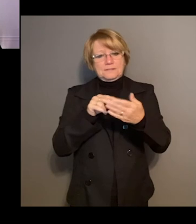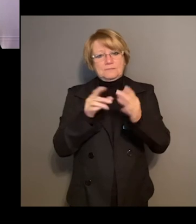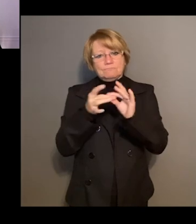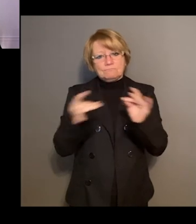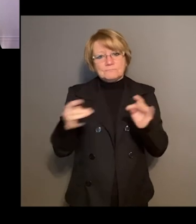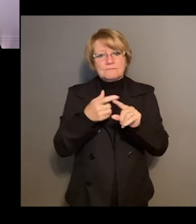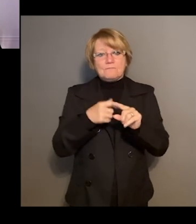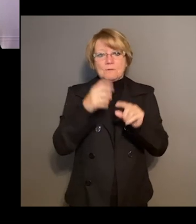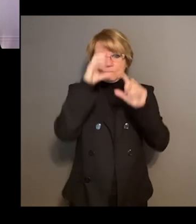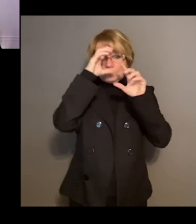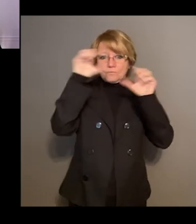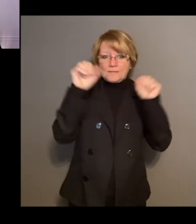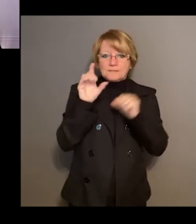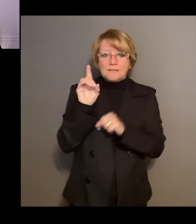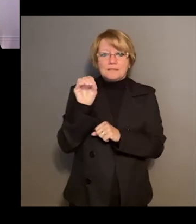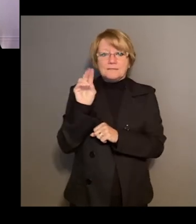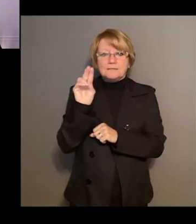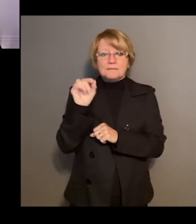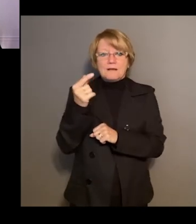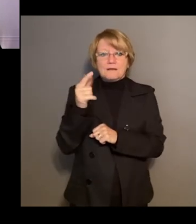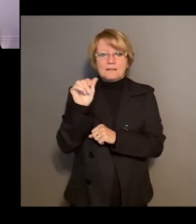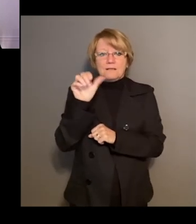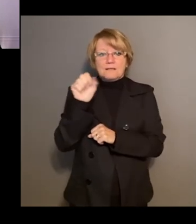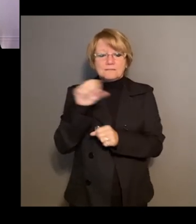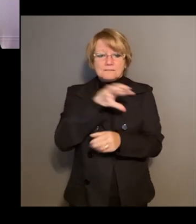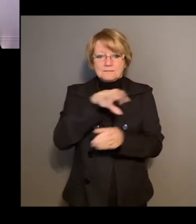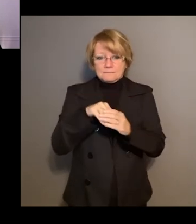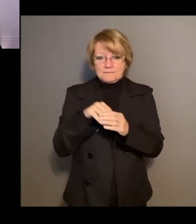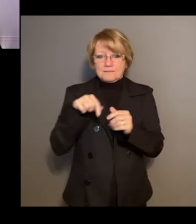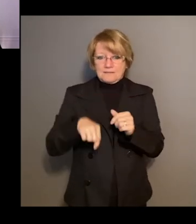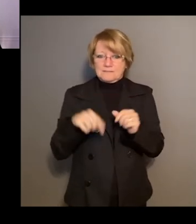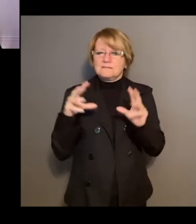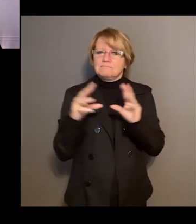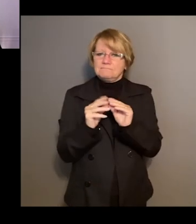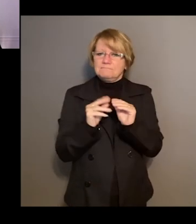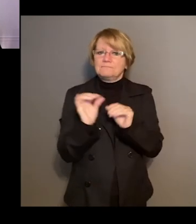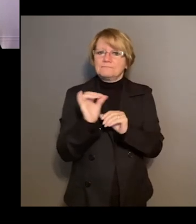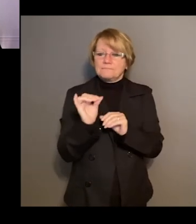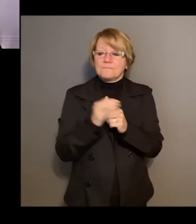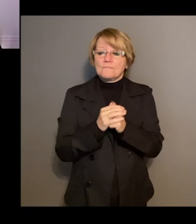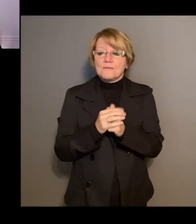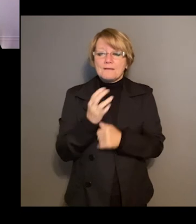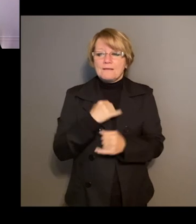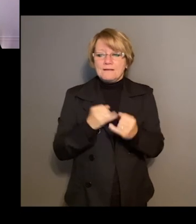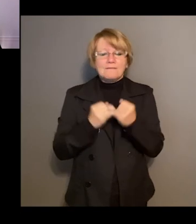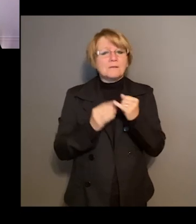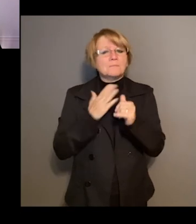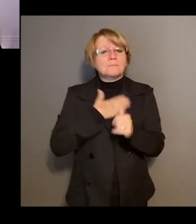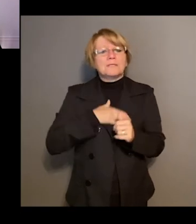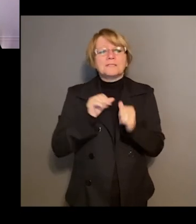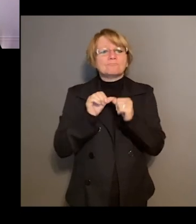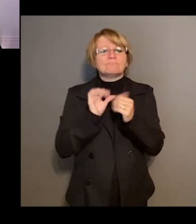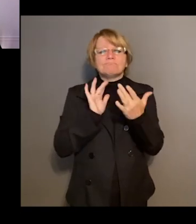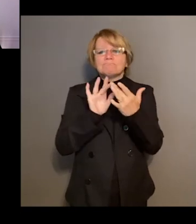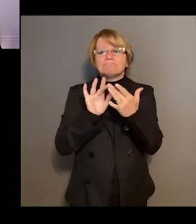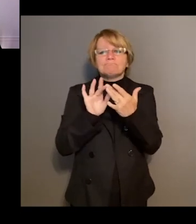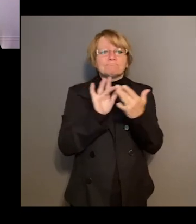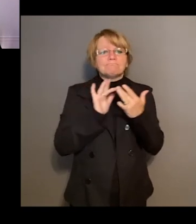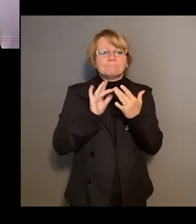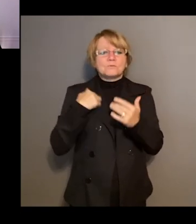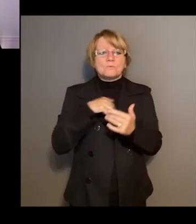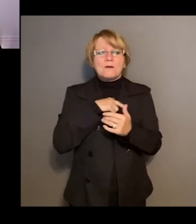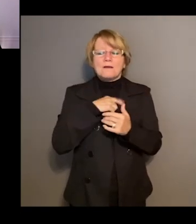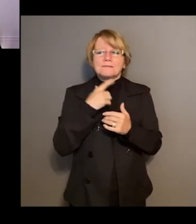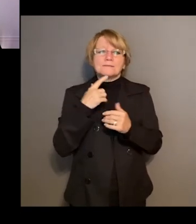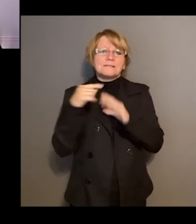read, you know, the statements from President Douglas and others that have been part of this. Next. And then finally, you know, stay connected with us.